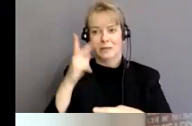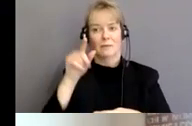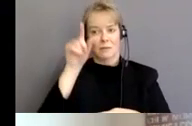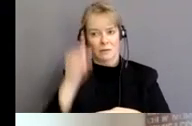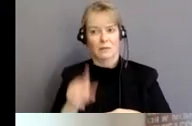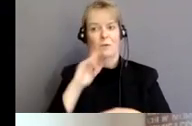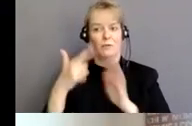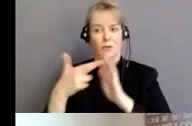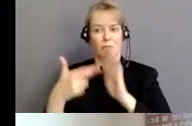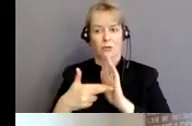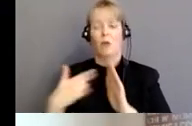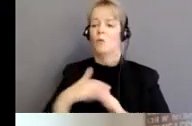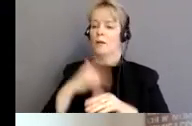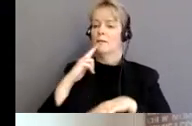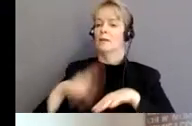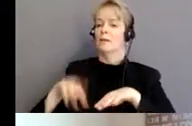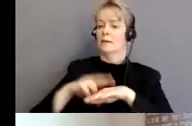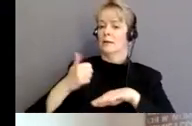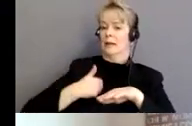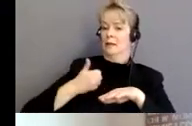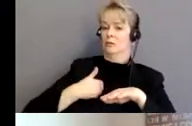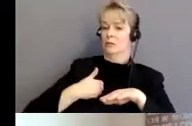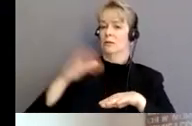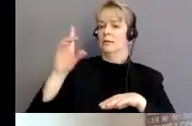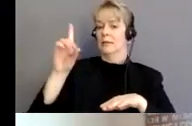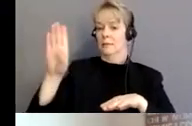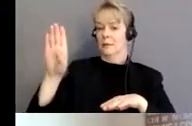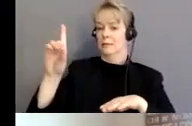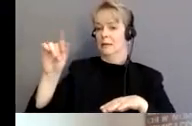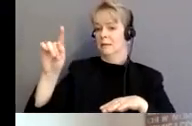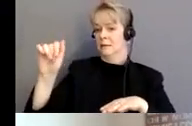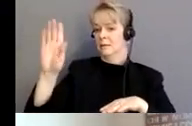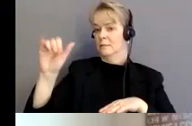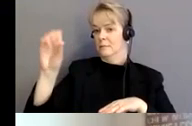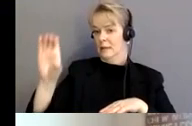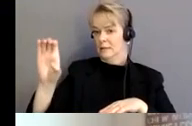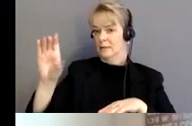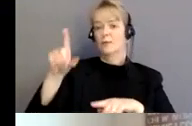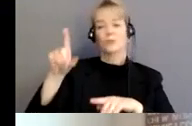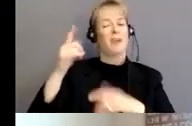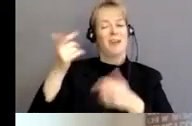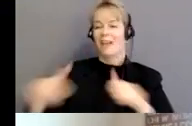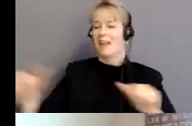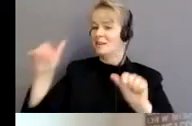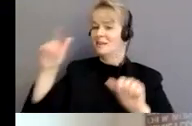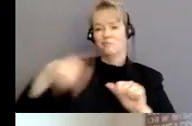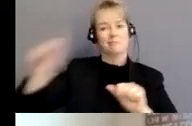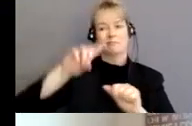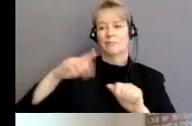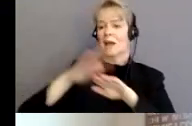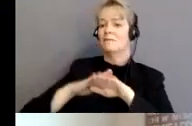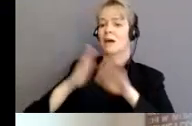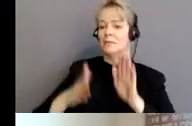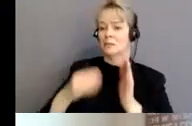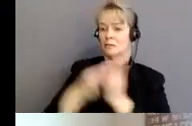that's registered with the Securities Commissions in Canada, so that's provincial and territorial, all the